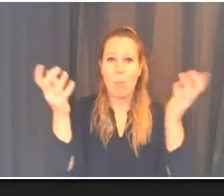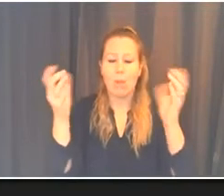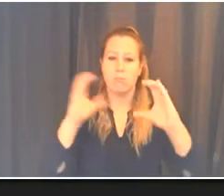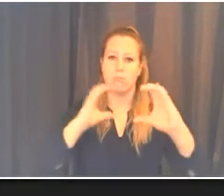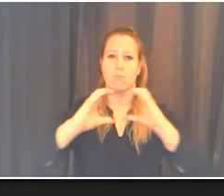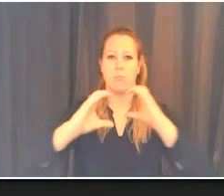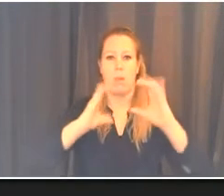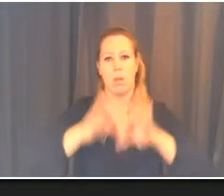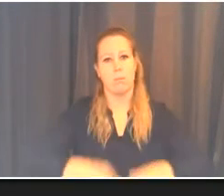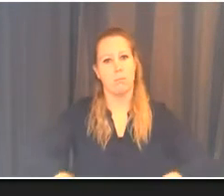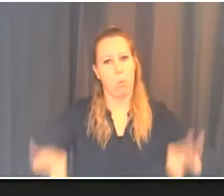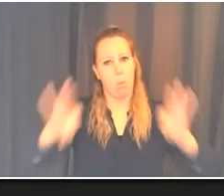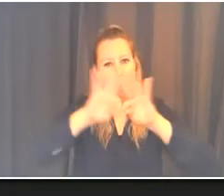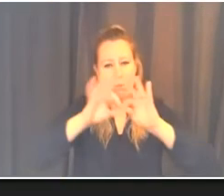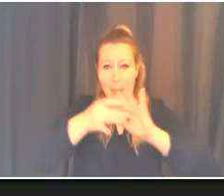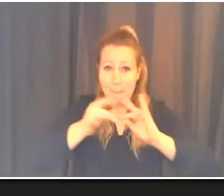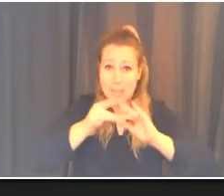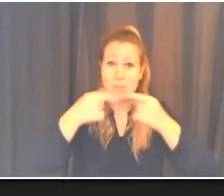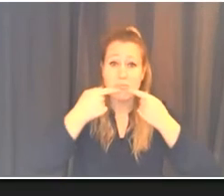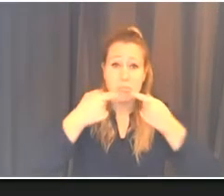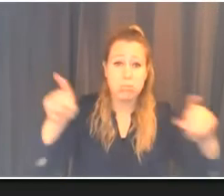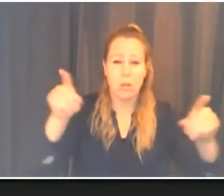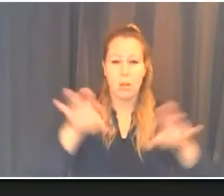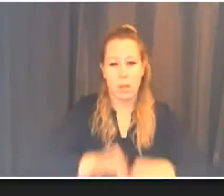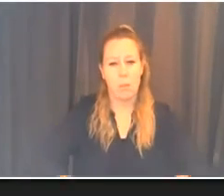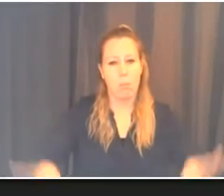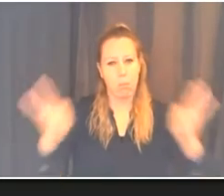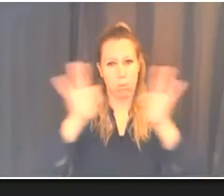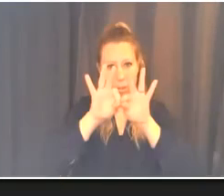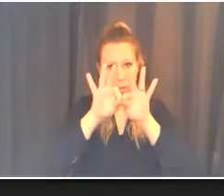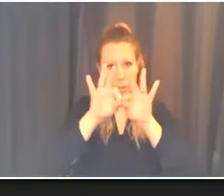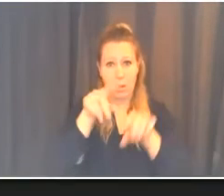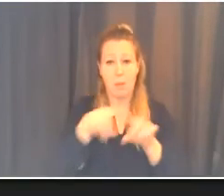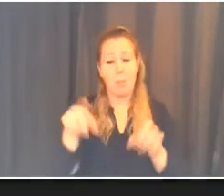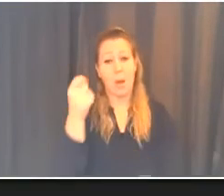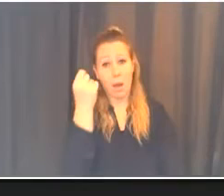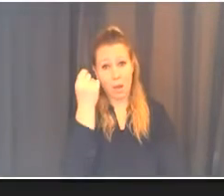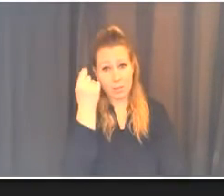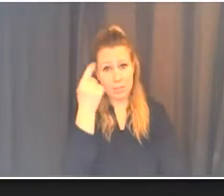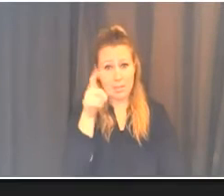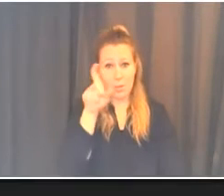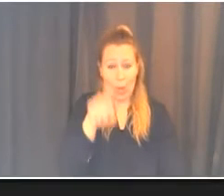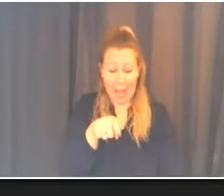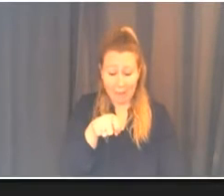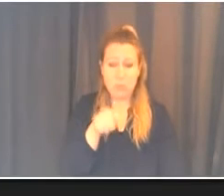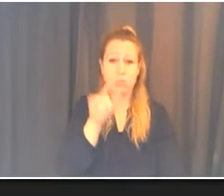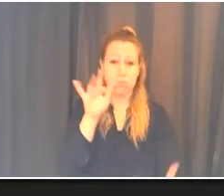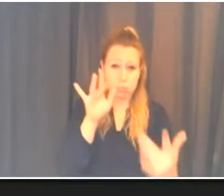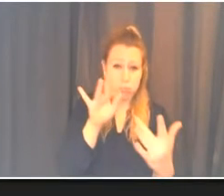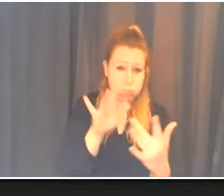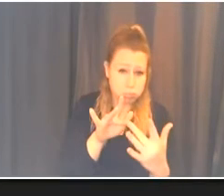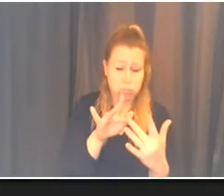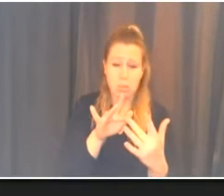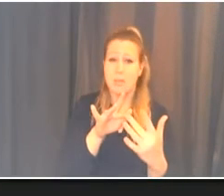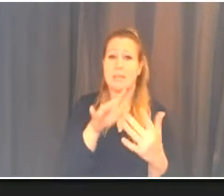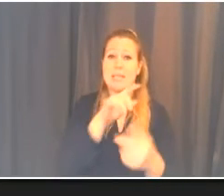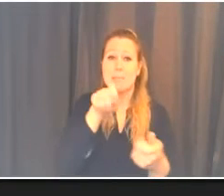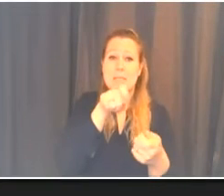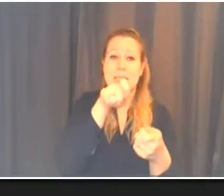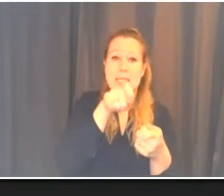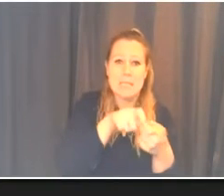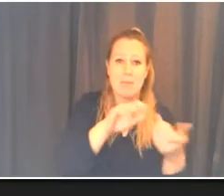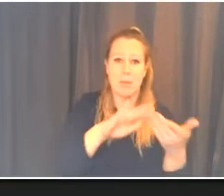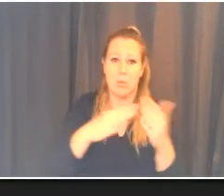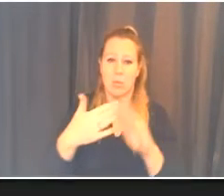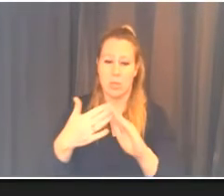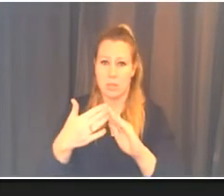woman SAU Center for African women and children Korean American Family Service Center Arab American Family Support Center just to name a few um who are